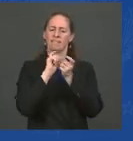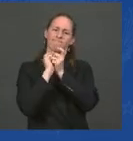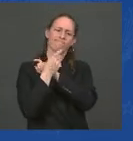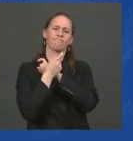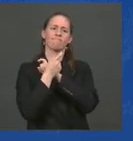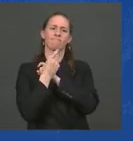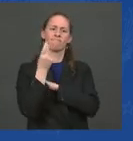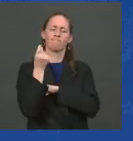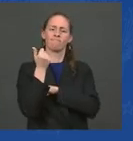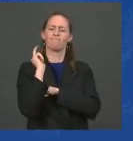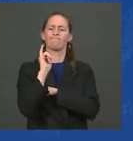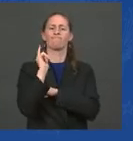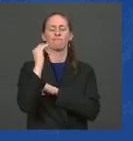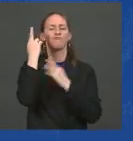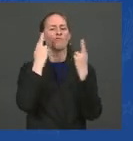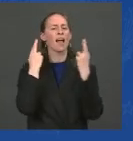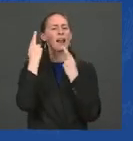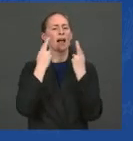acknowledged.